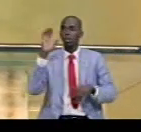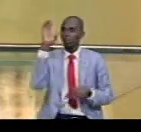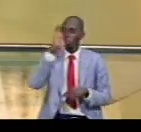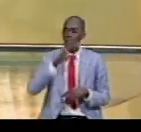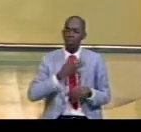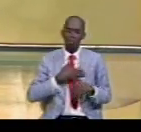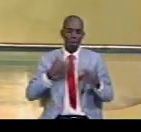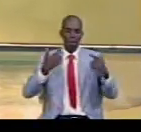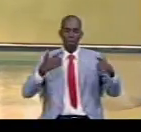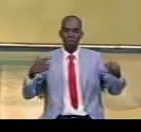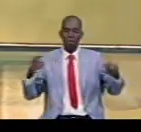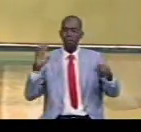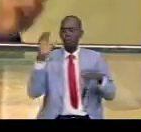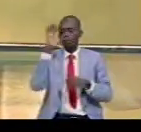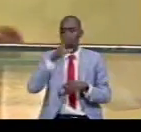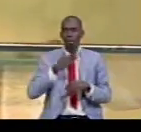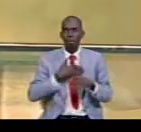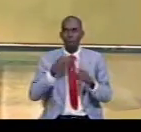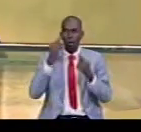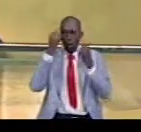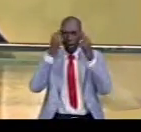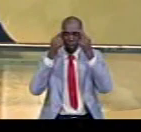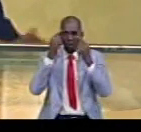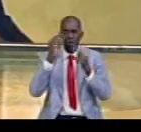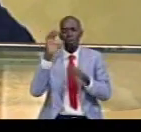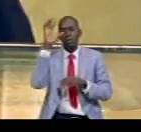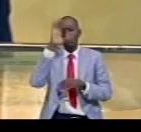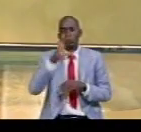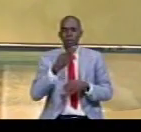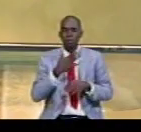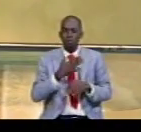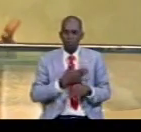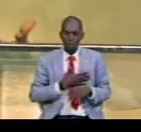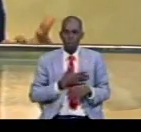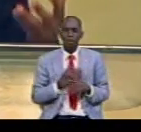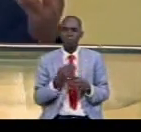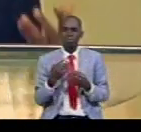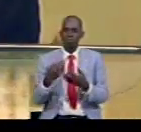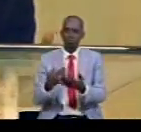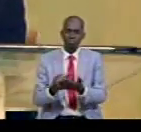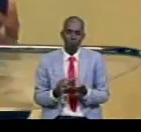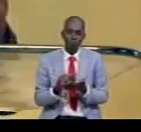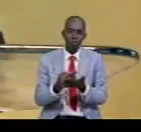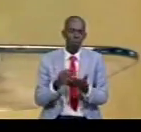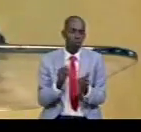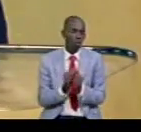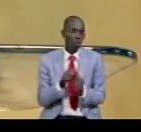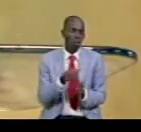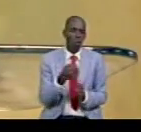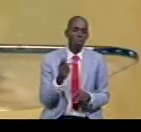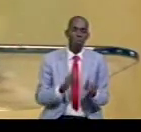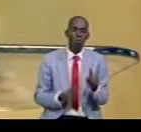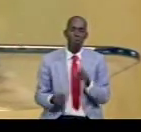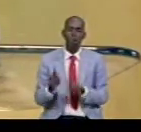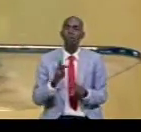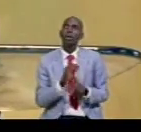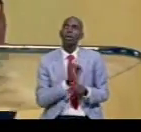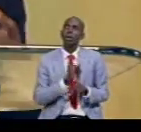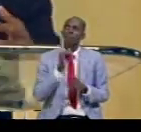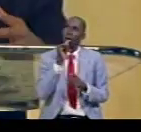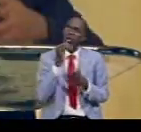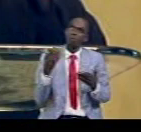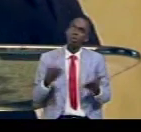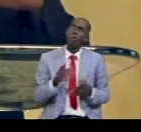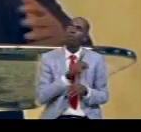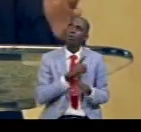my relationship with people. Search my interaction, oh God. For I come to you this morning and this moment. Lord, search me. Search